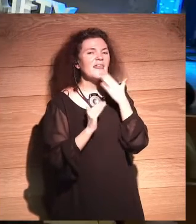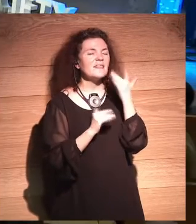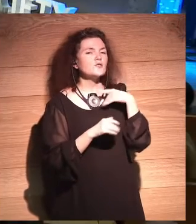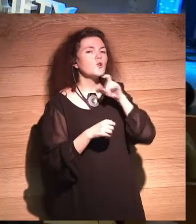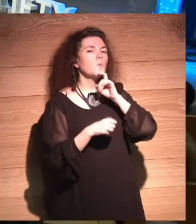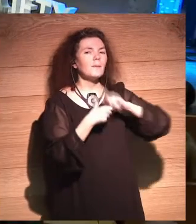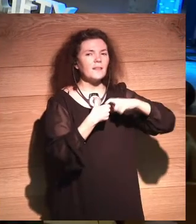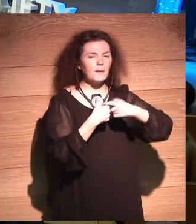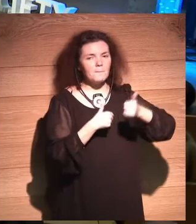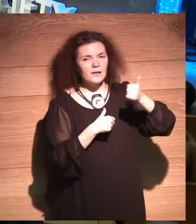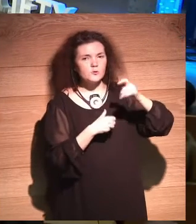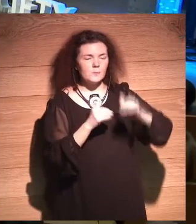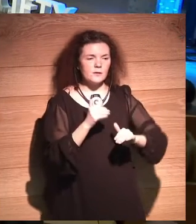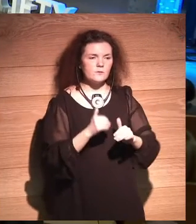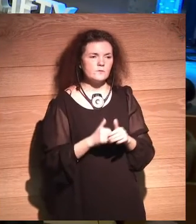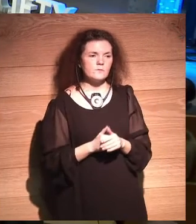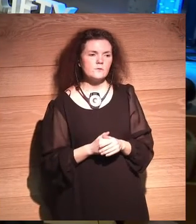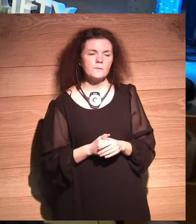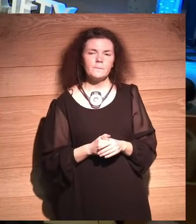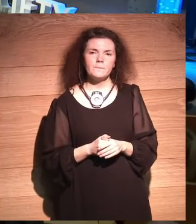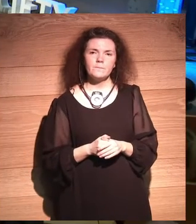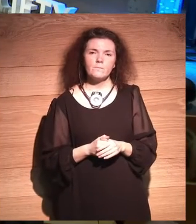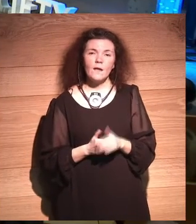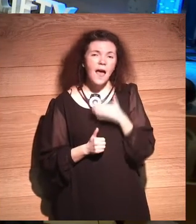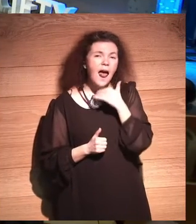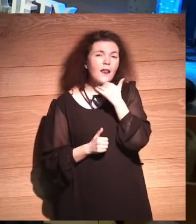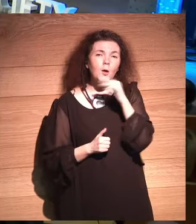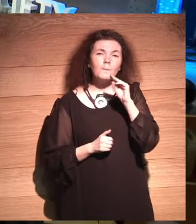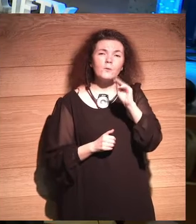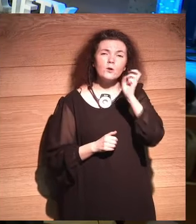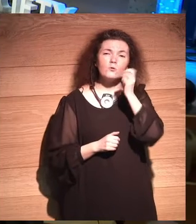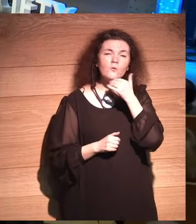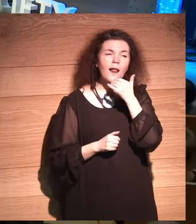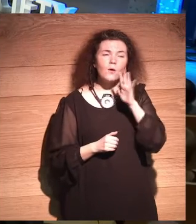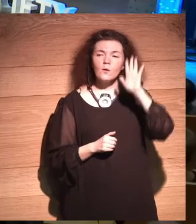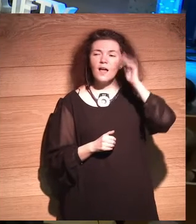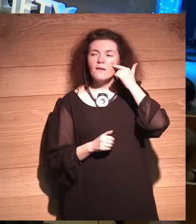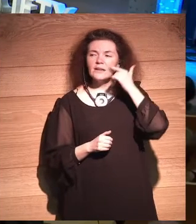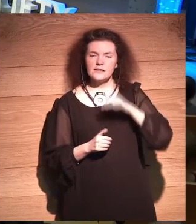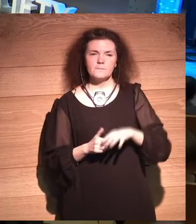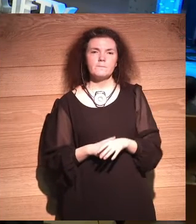take more? Si hay alguna otra pregunta, no, you can answer that. Okay.